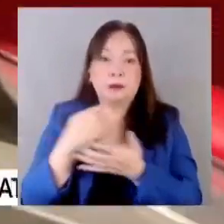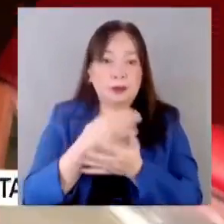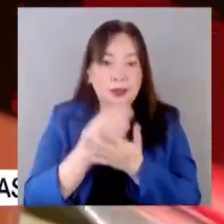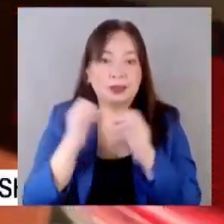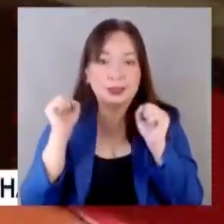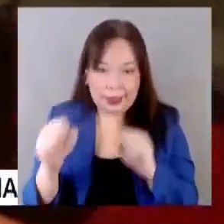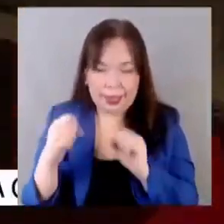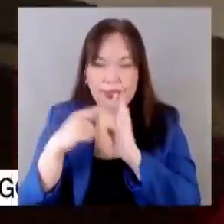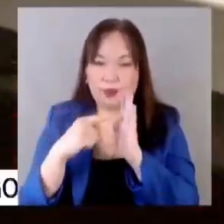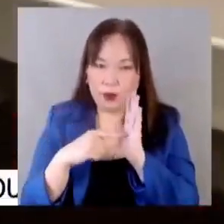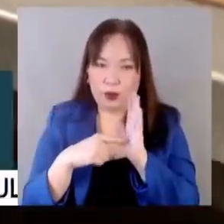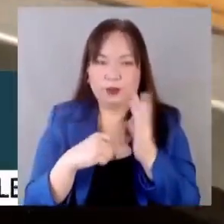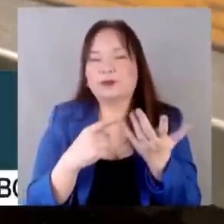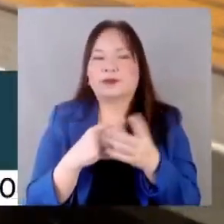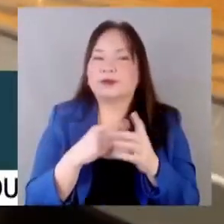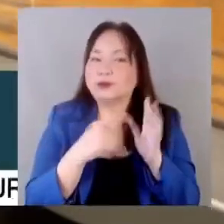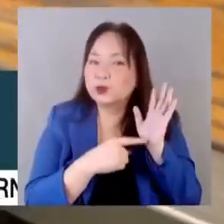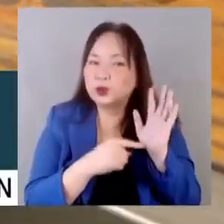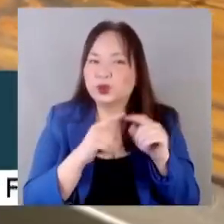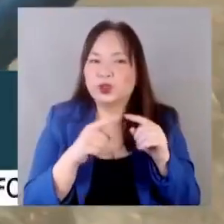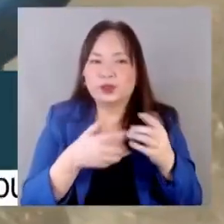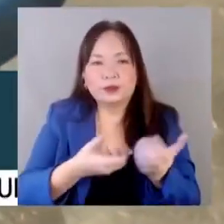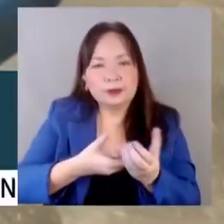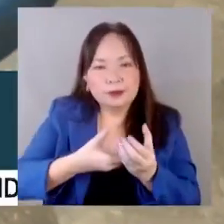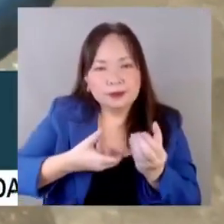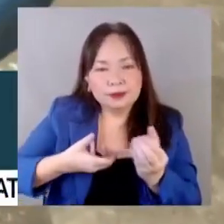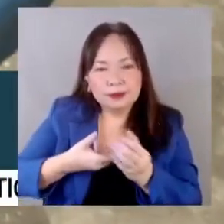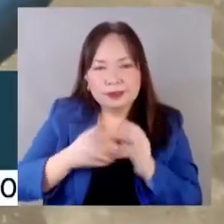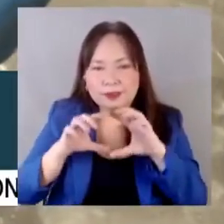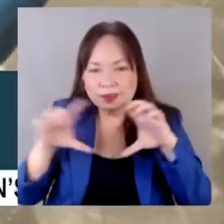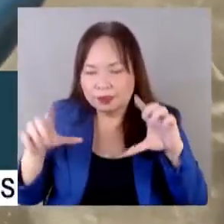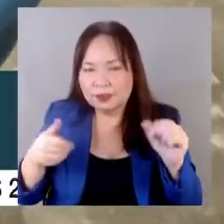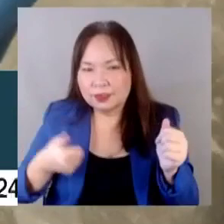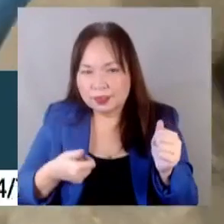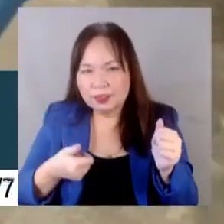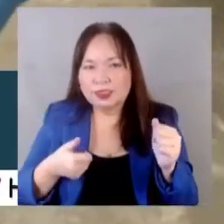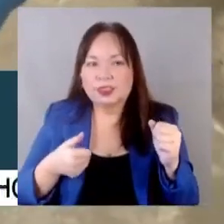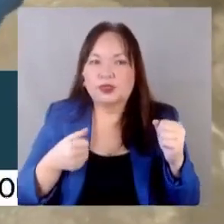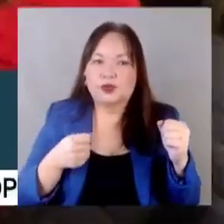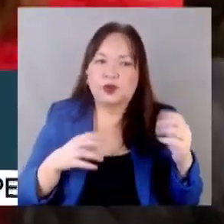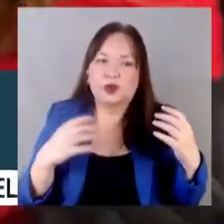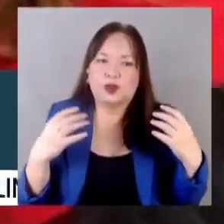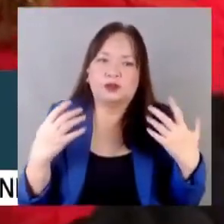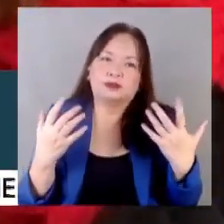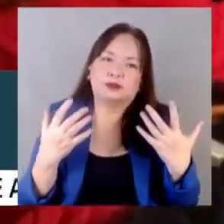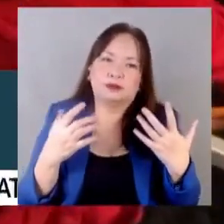exhibit also featured pouches and tool bags for chefs as a tribute to